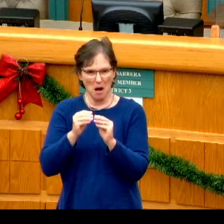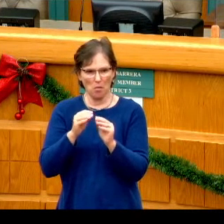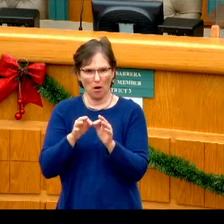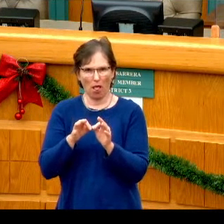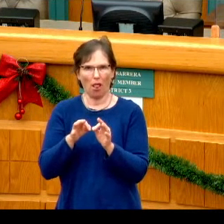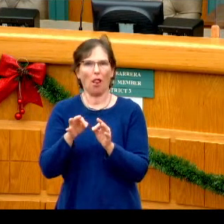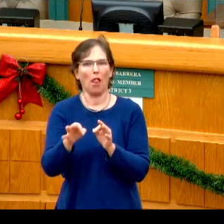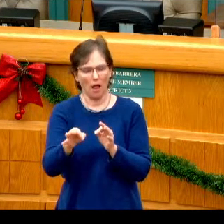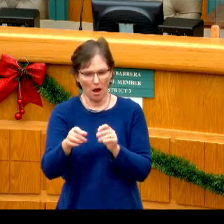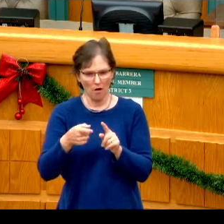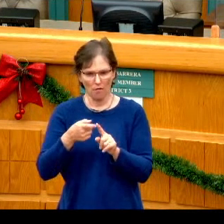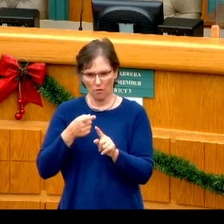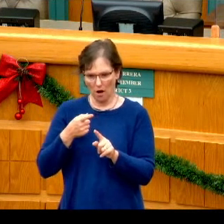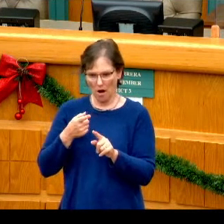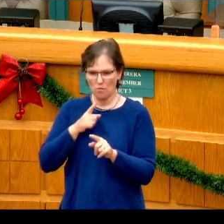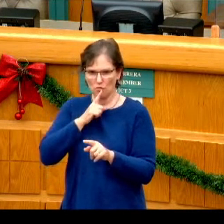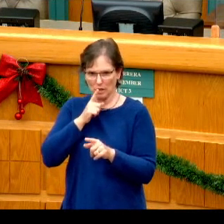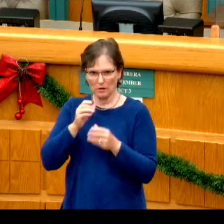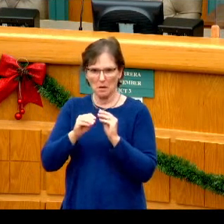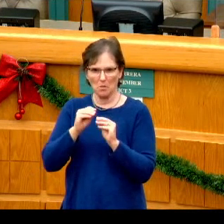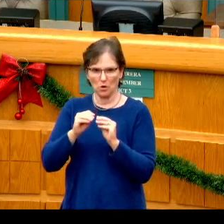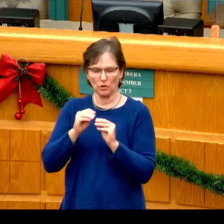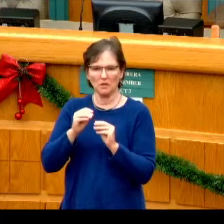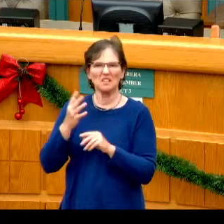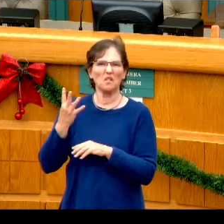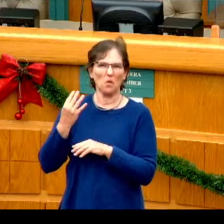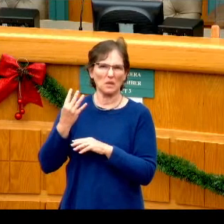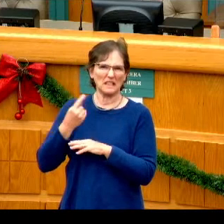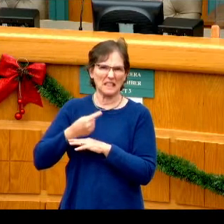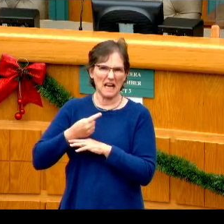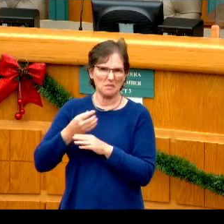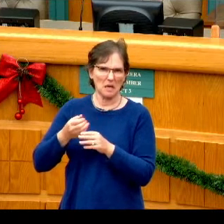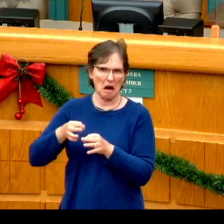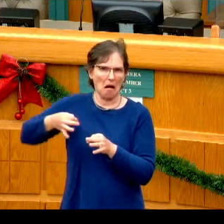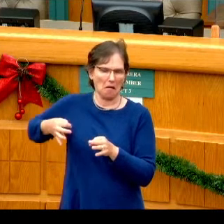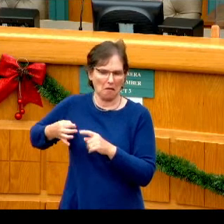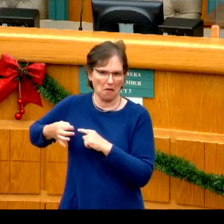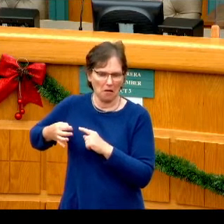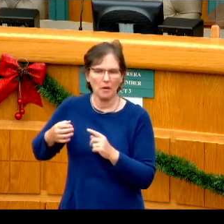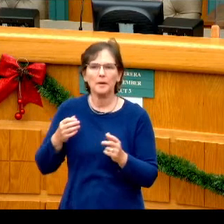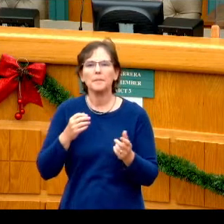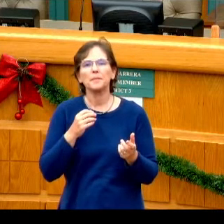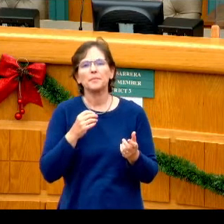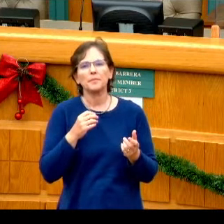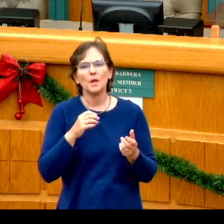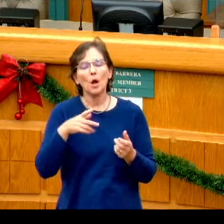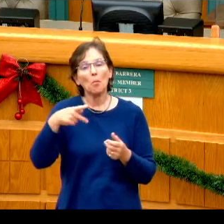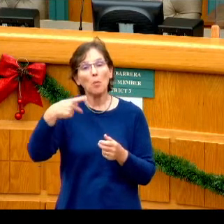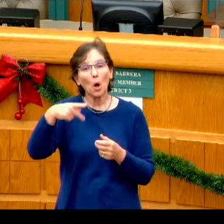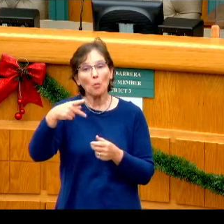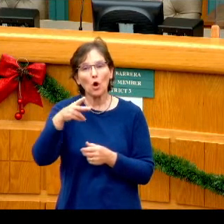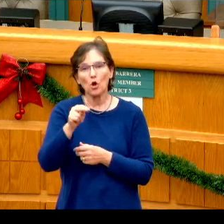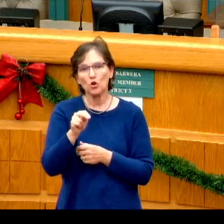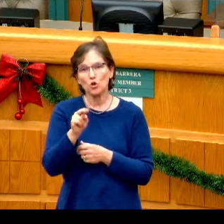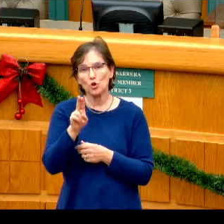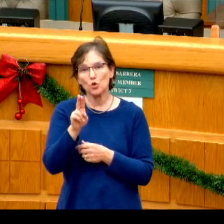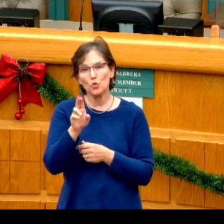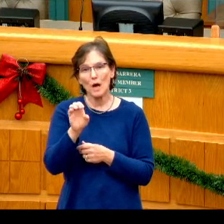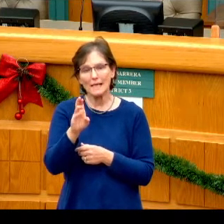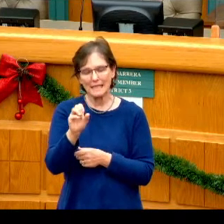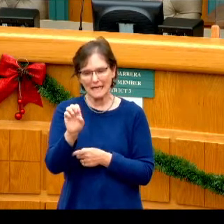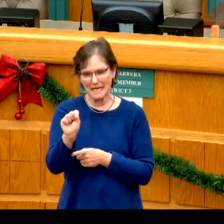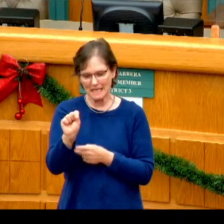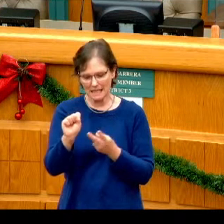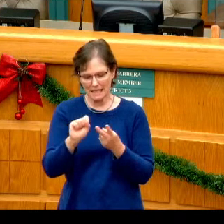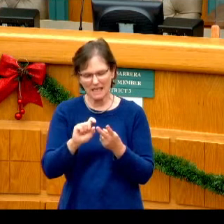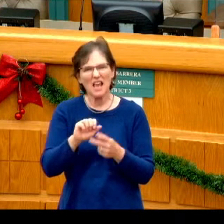the daily fatalities that's occurring, and the purple curve is Nueces. The other lines are for the other counties in the Coastal Bend,